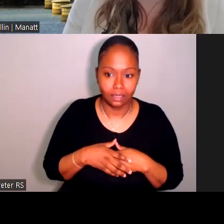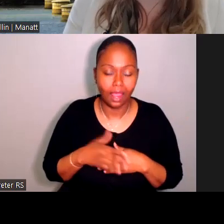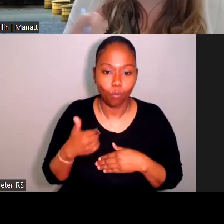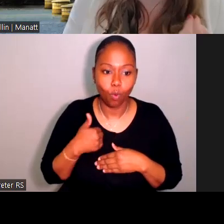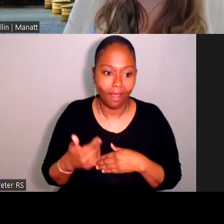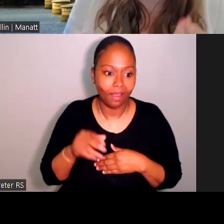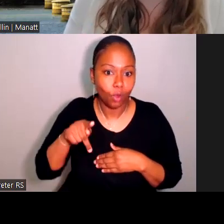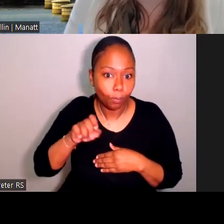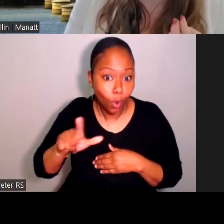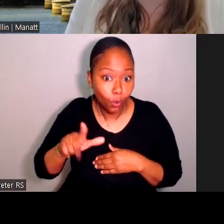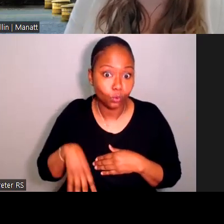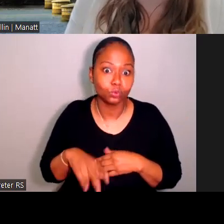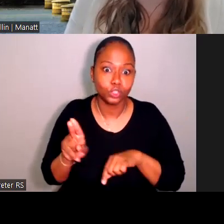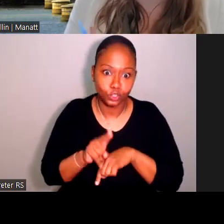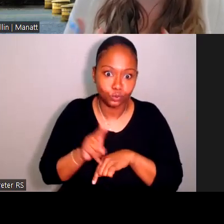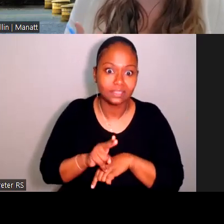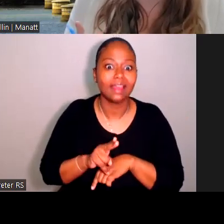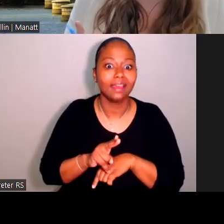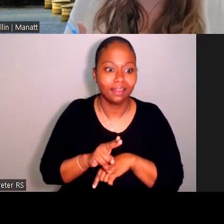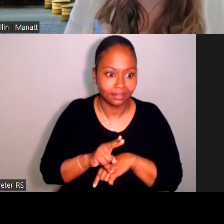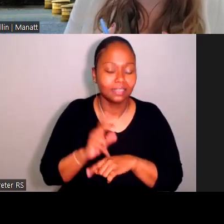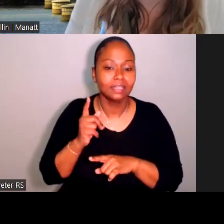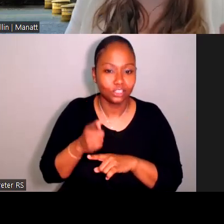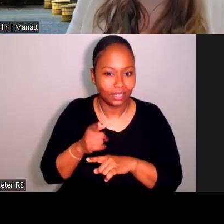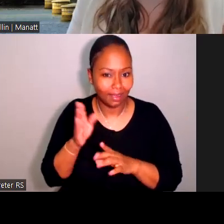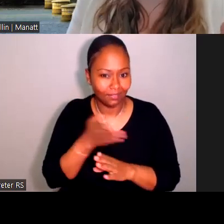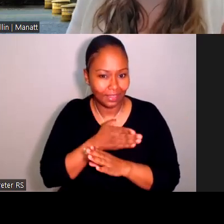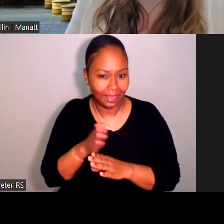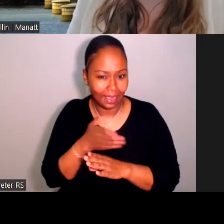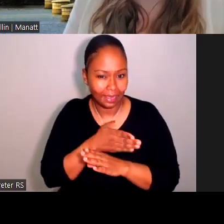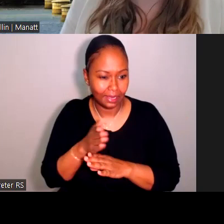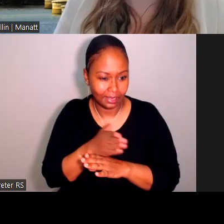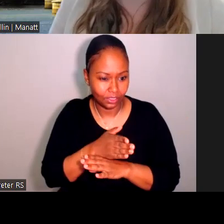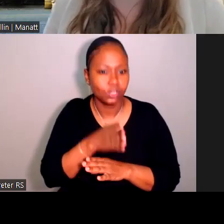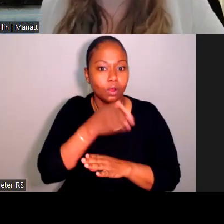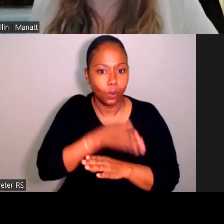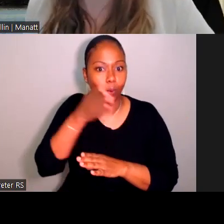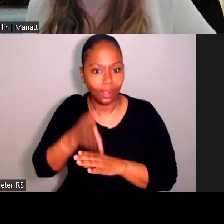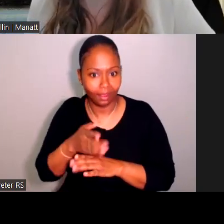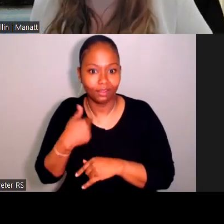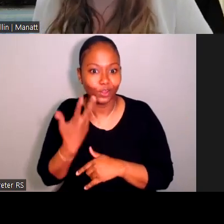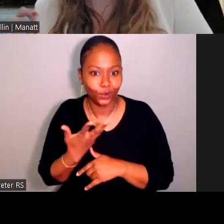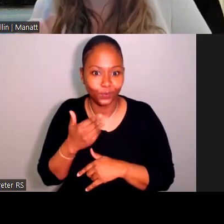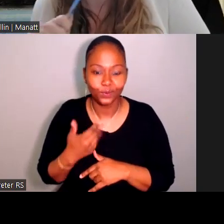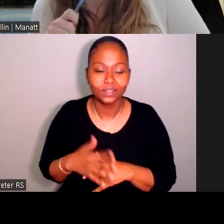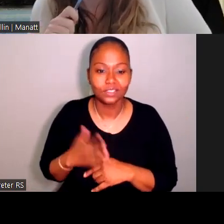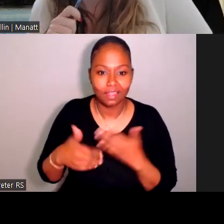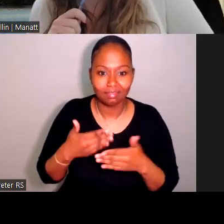gauge alignment and keep moving the conversation, because as you've just seen, we're trying to get through a lot today. Next slide.